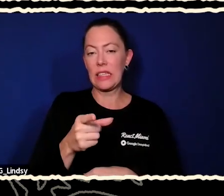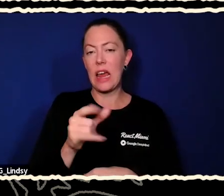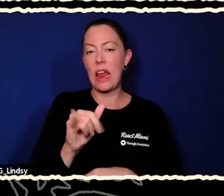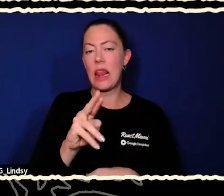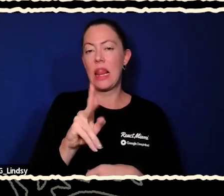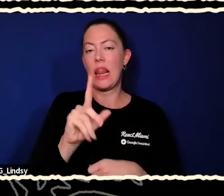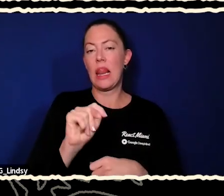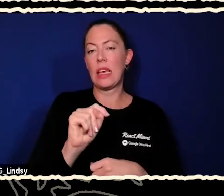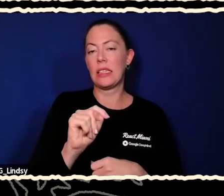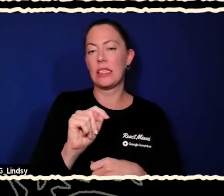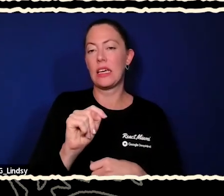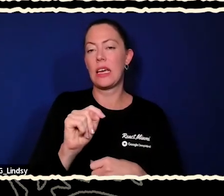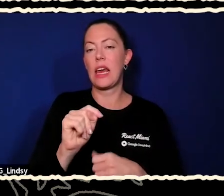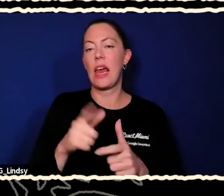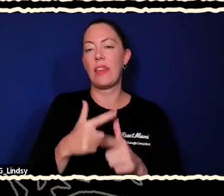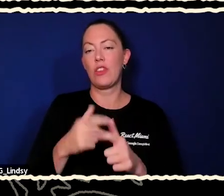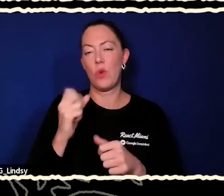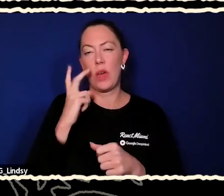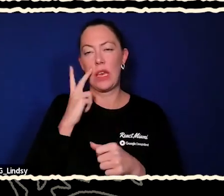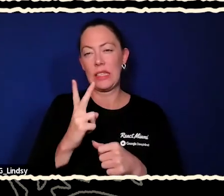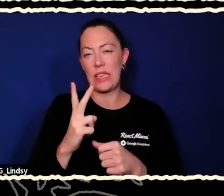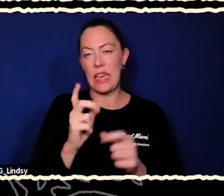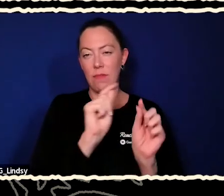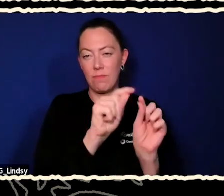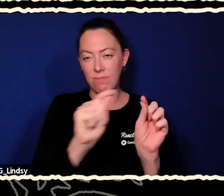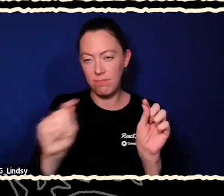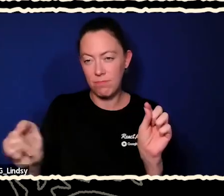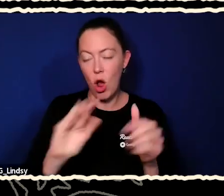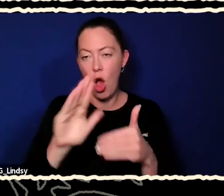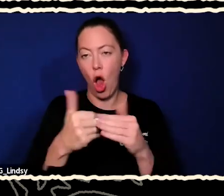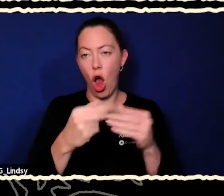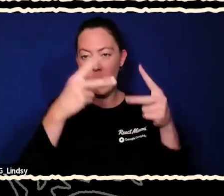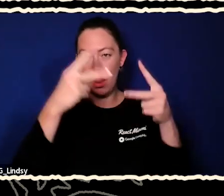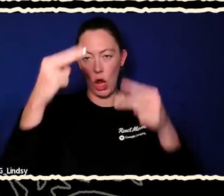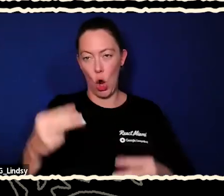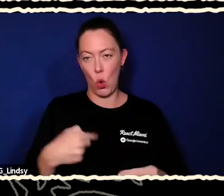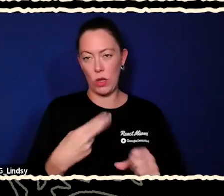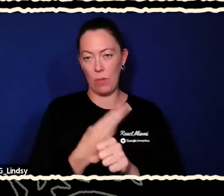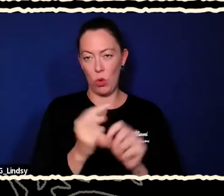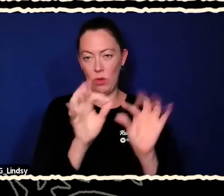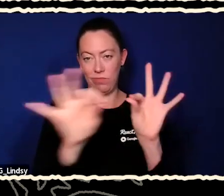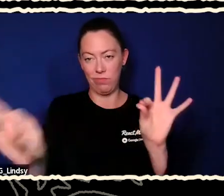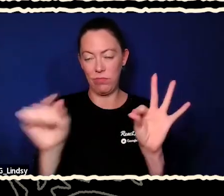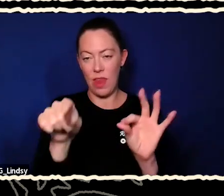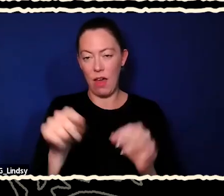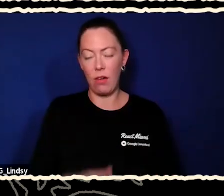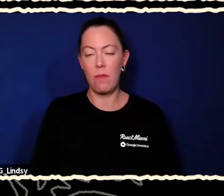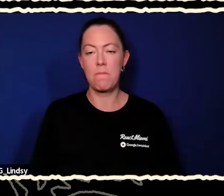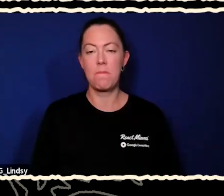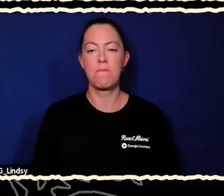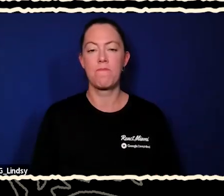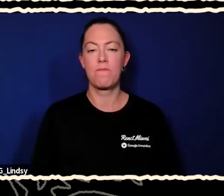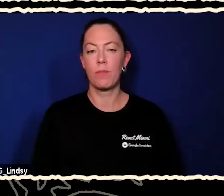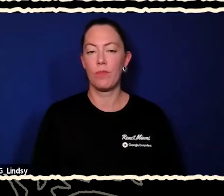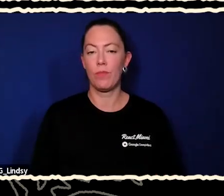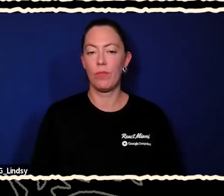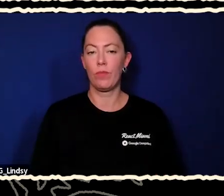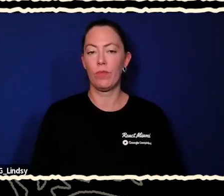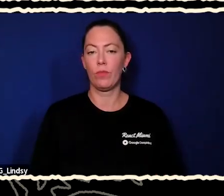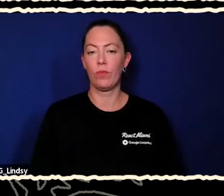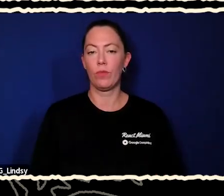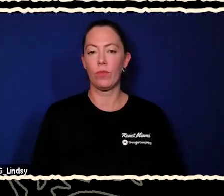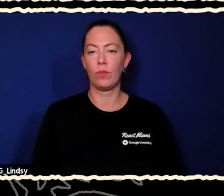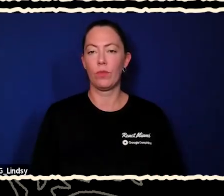your prettier, in my case here, oxlint and oxfmt. So, yeah, the